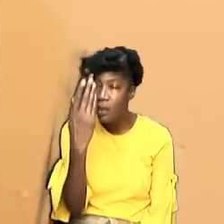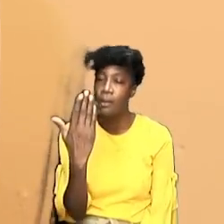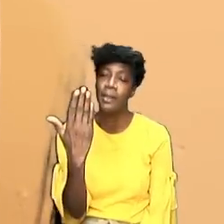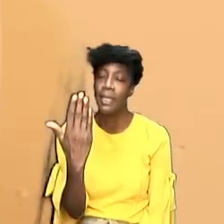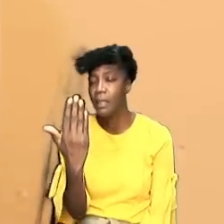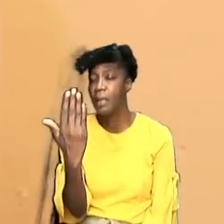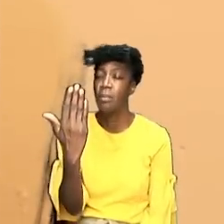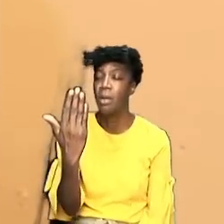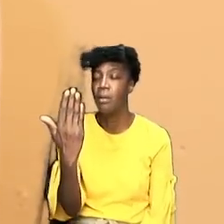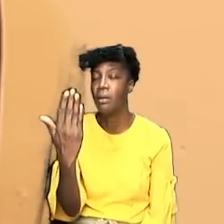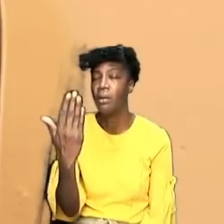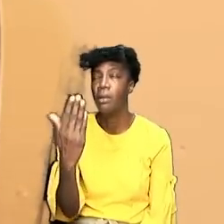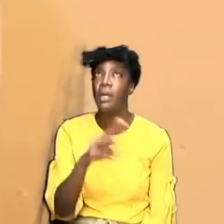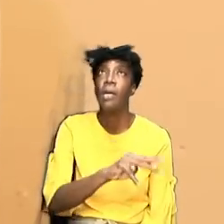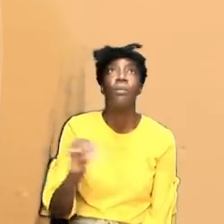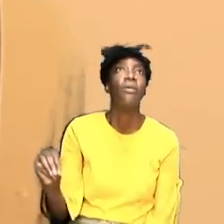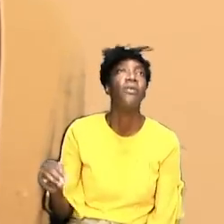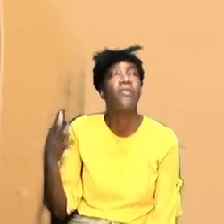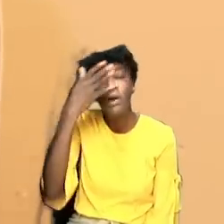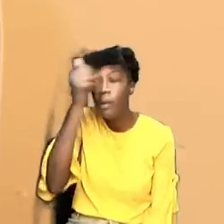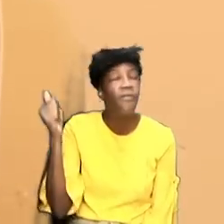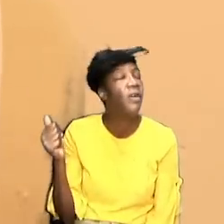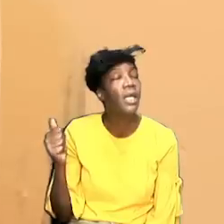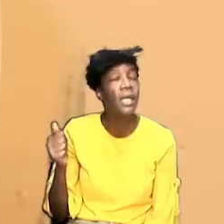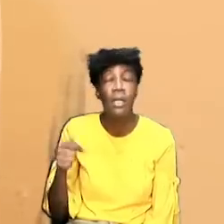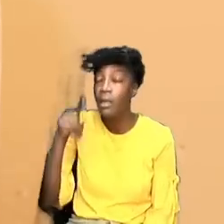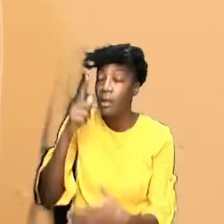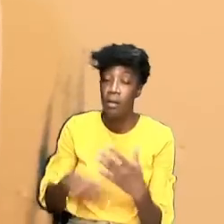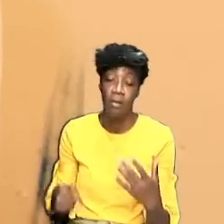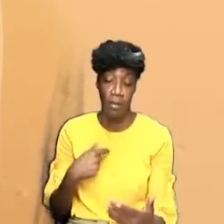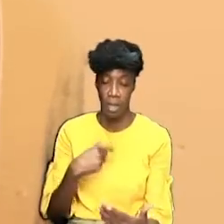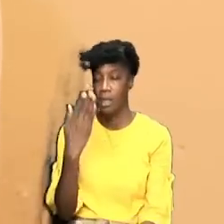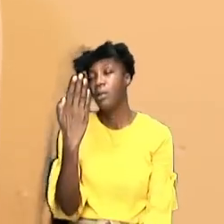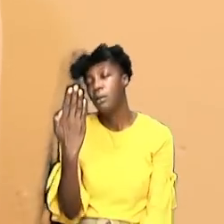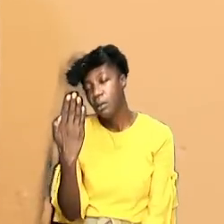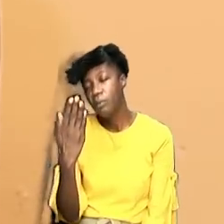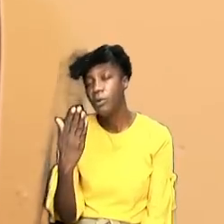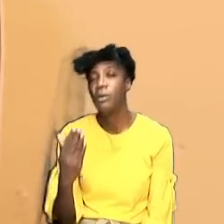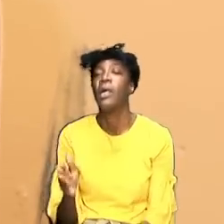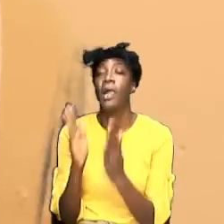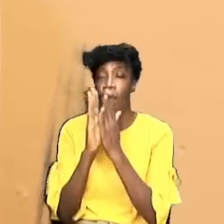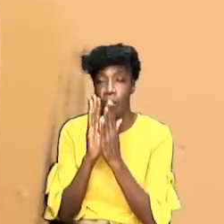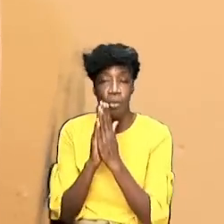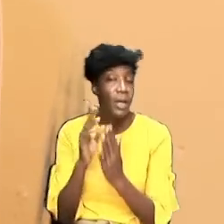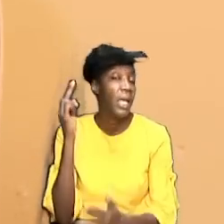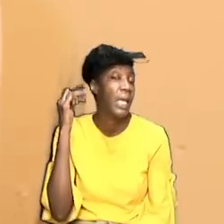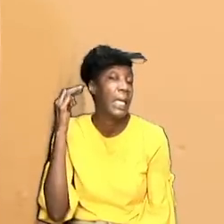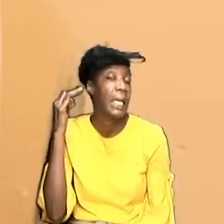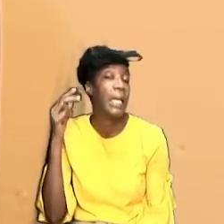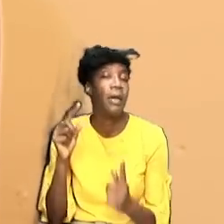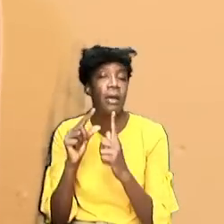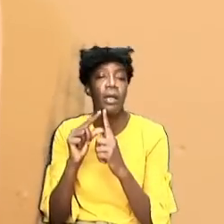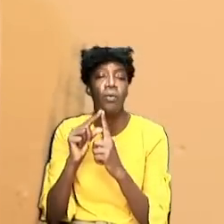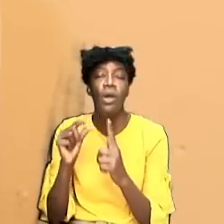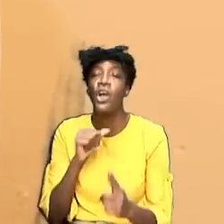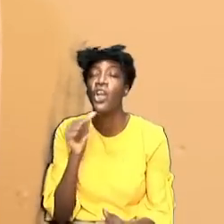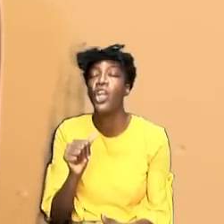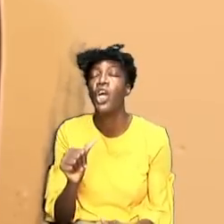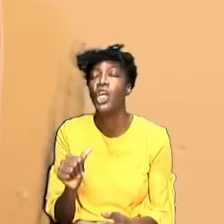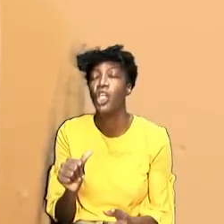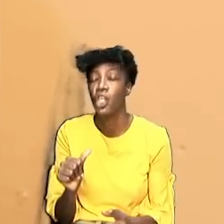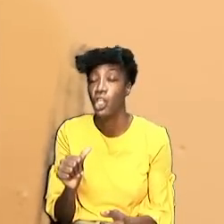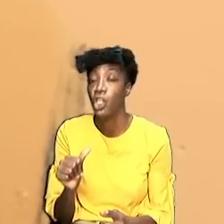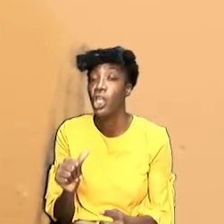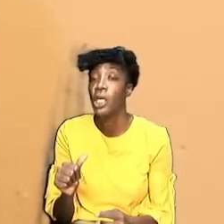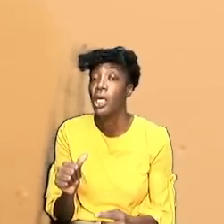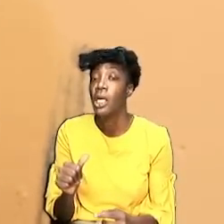then going away and forgetting what manner of man we are. But tonight I pray, God, that we'll be hearers of the word and not doers of the word. God bless